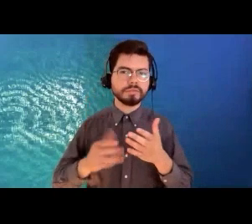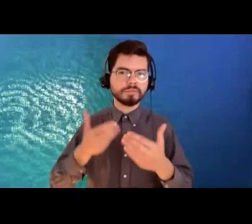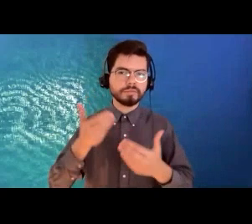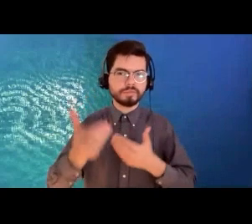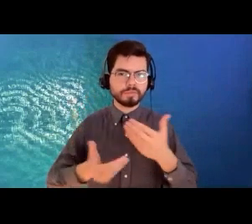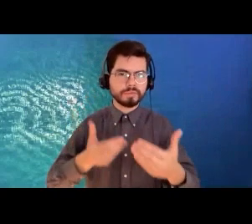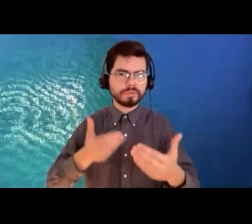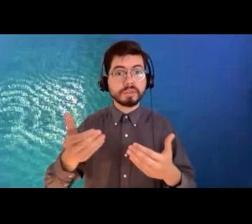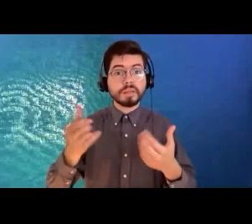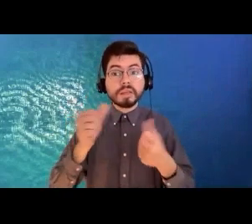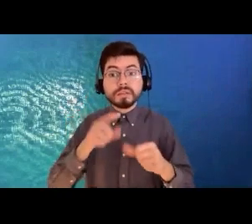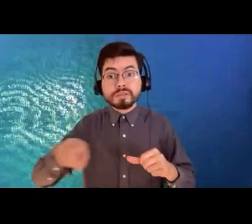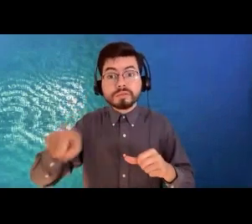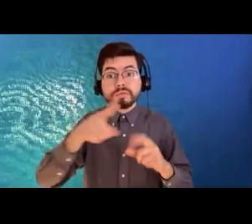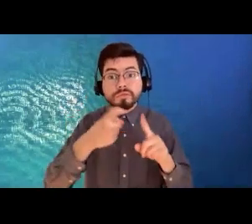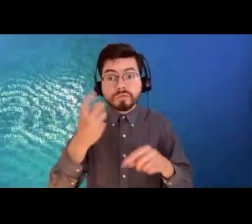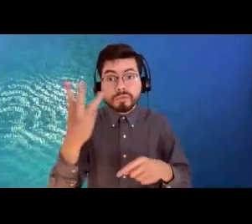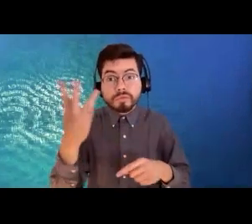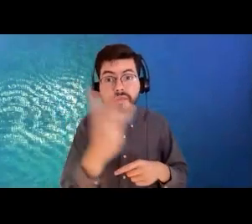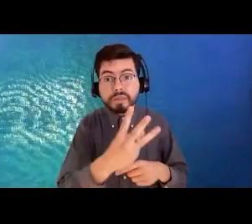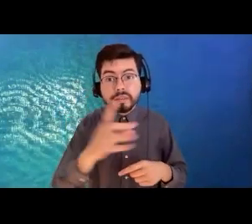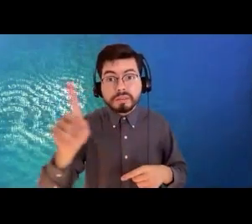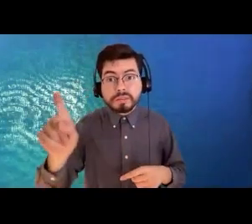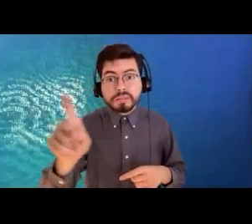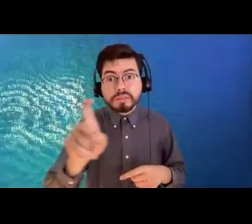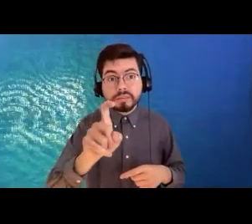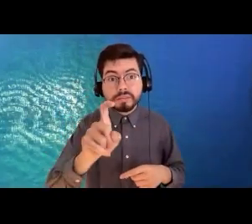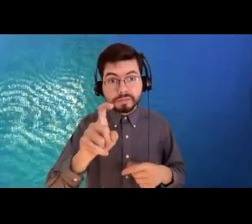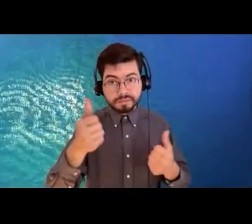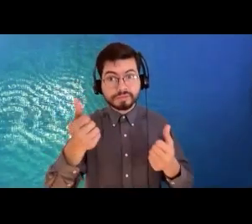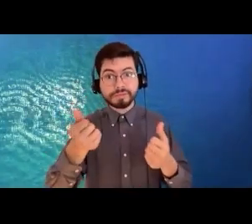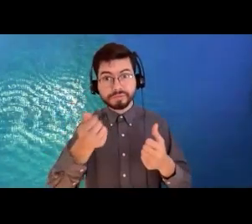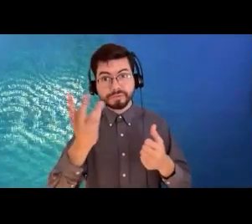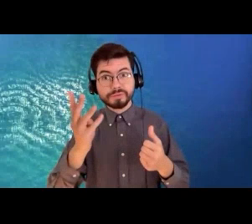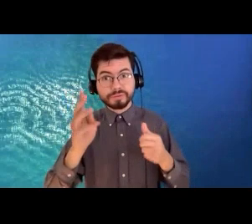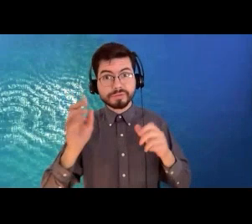Anybody here come in from west? All right.